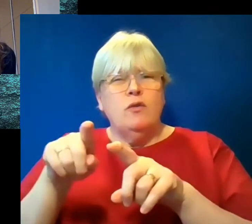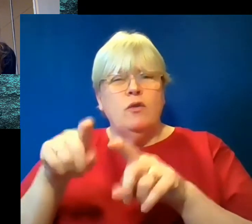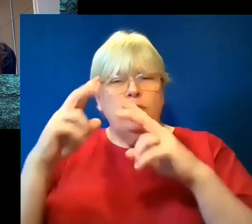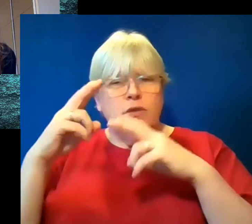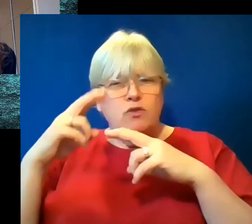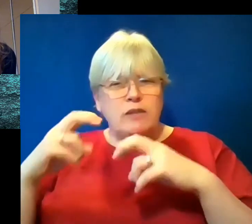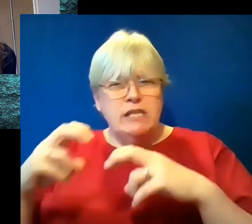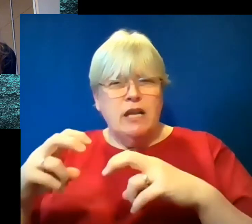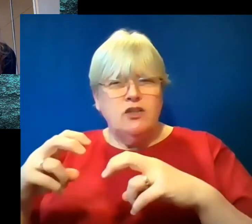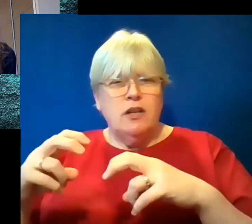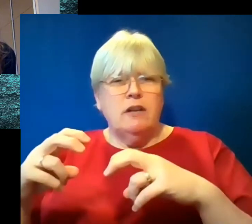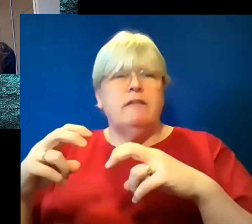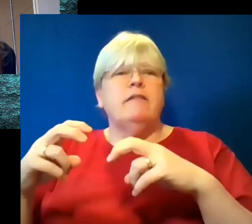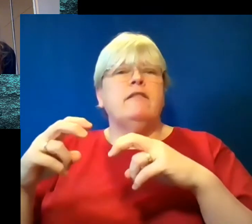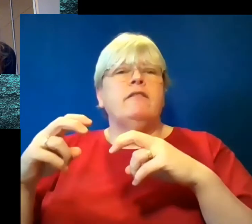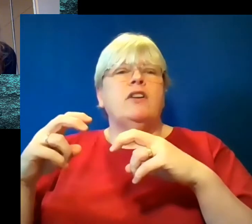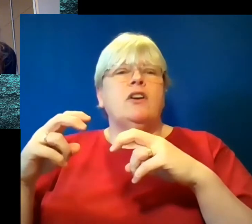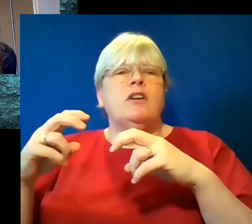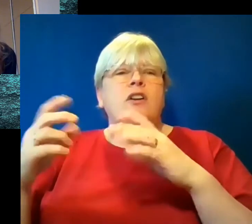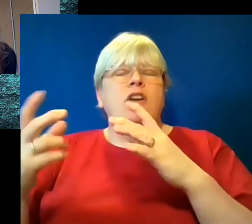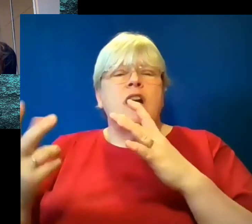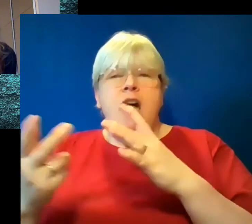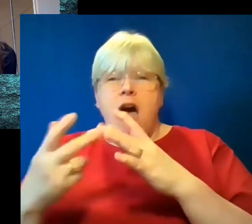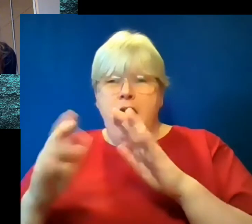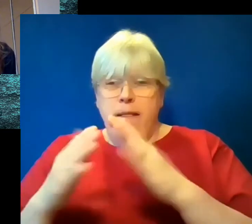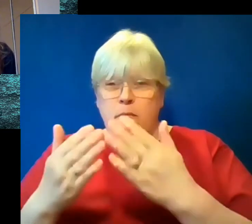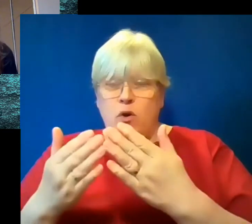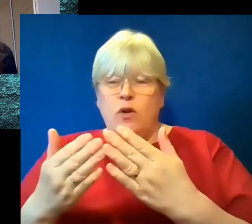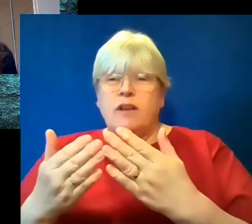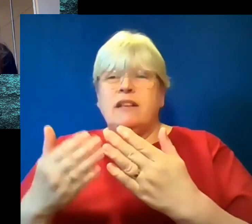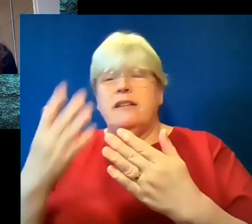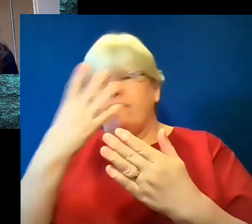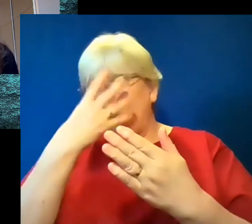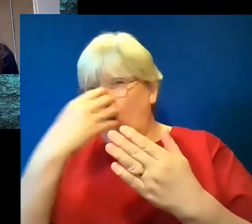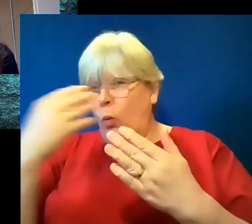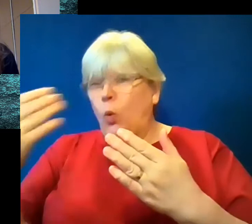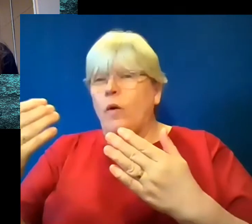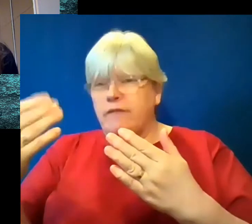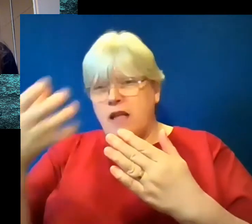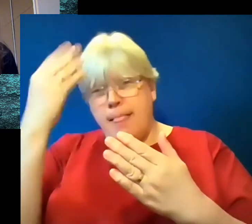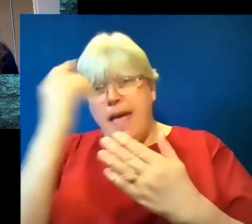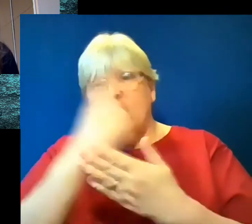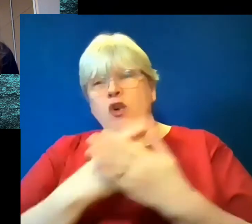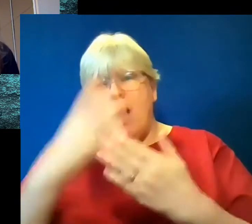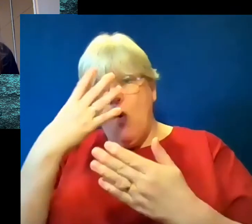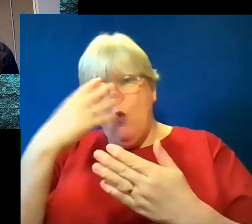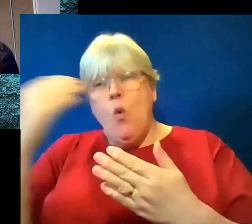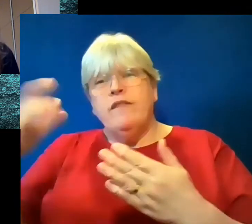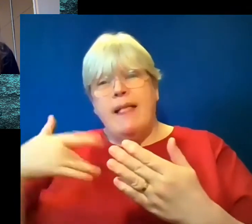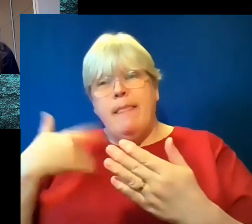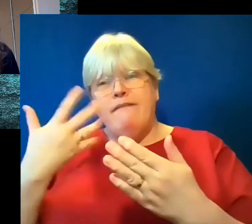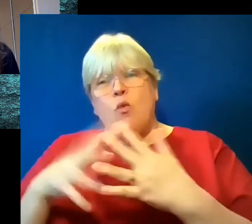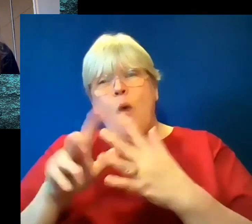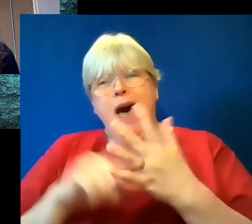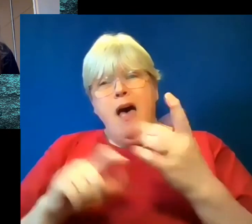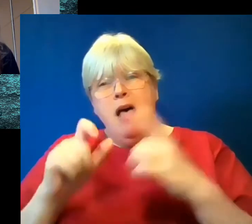for Wolfwilder, have learned about wolves and, you know, living in the wild, and